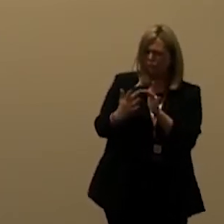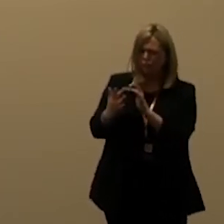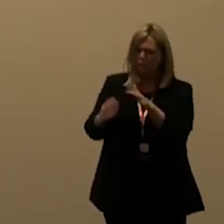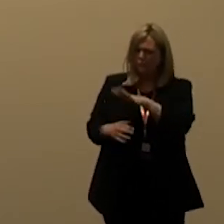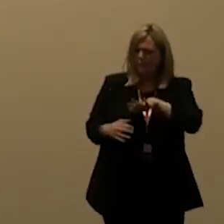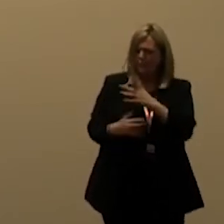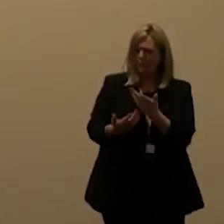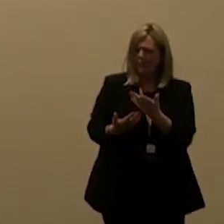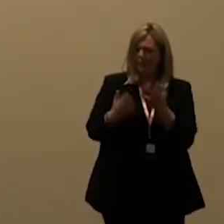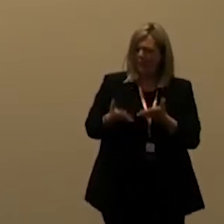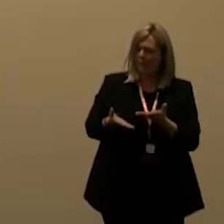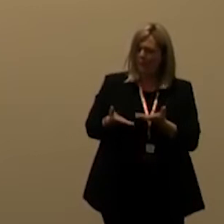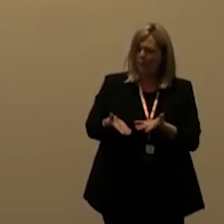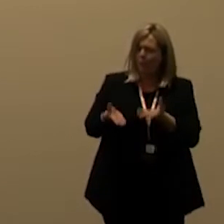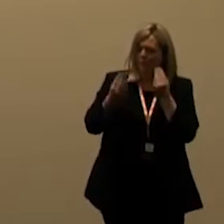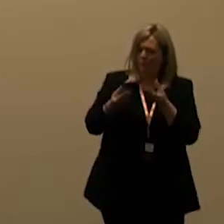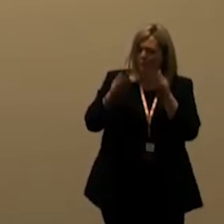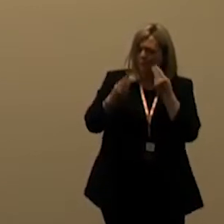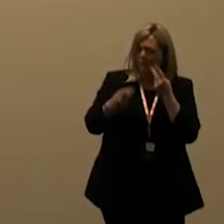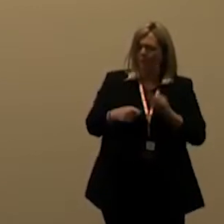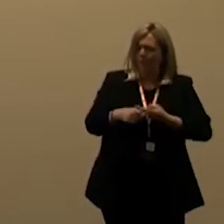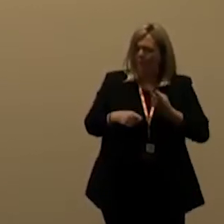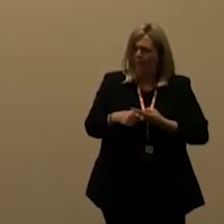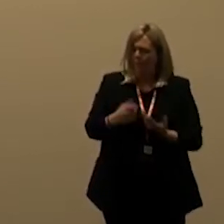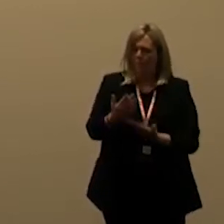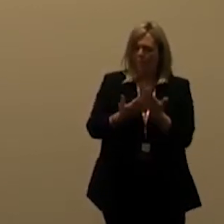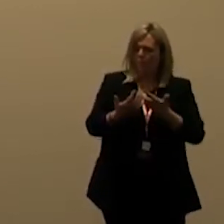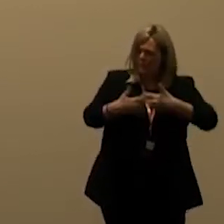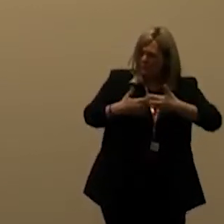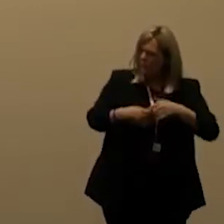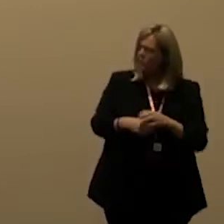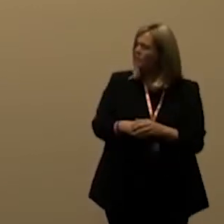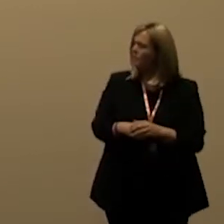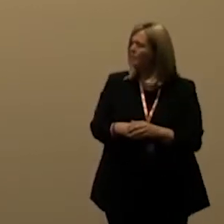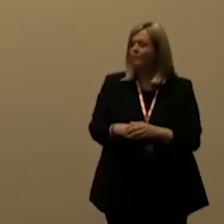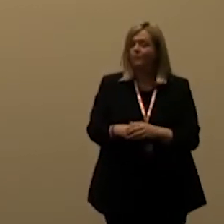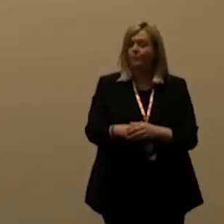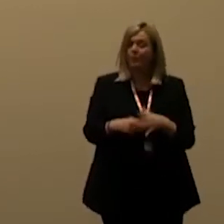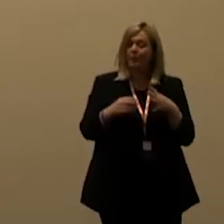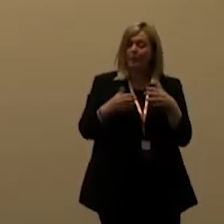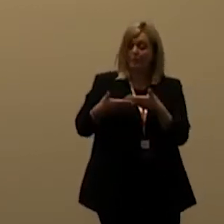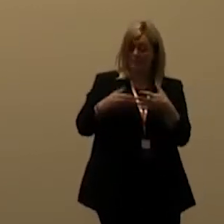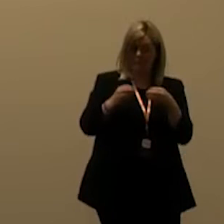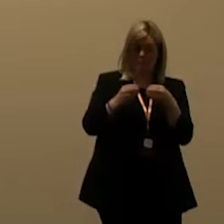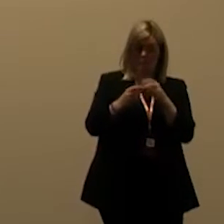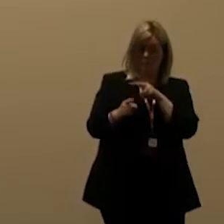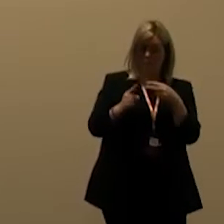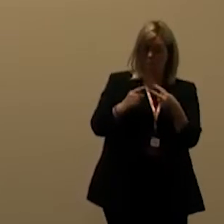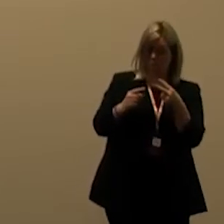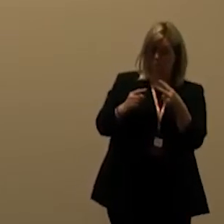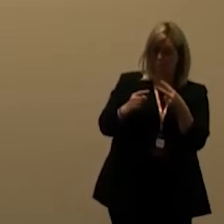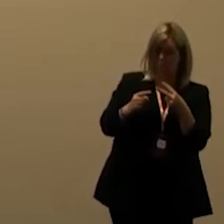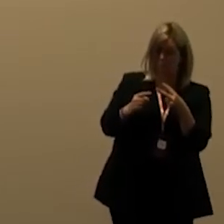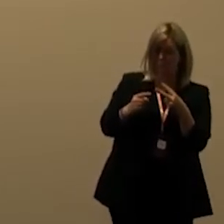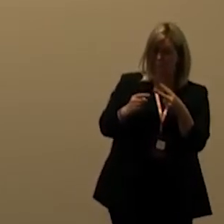have to then relearn a new piece of technology to do so. And I think from a baby boomer's perspective, looking down,